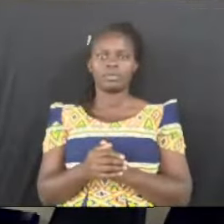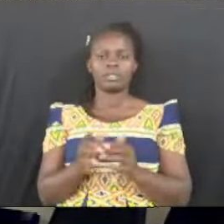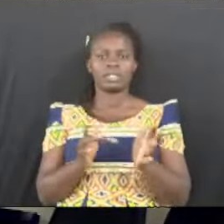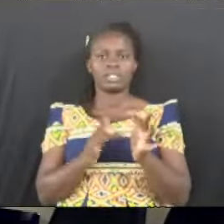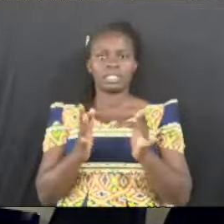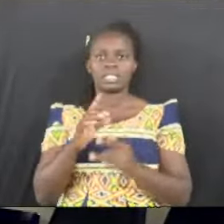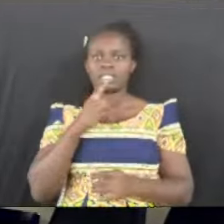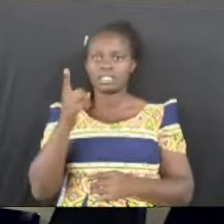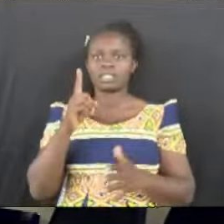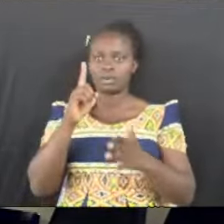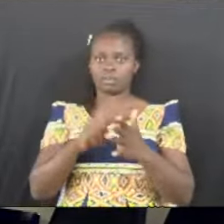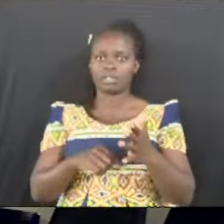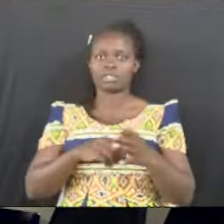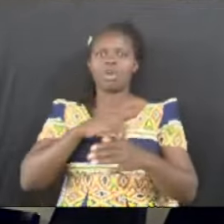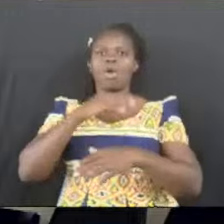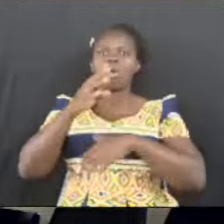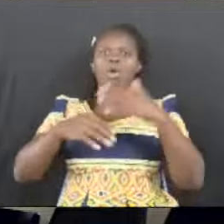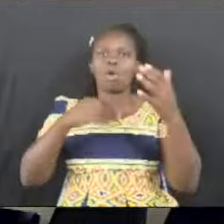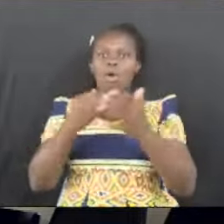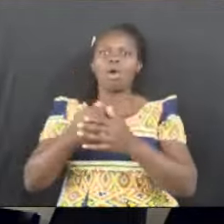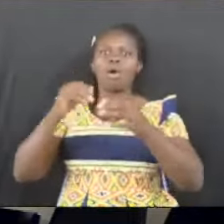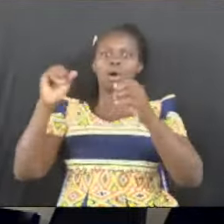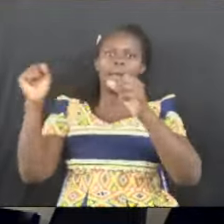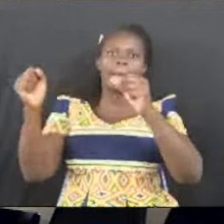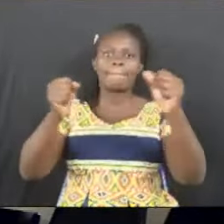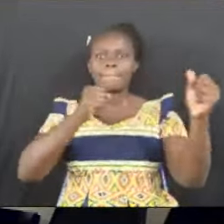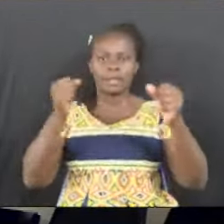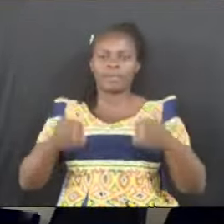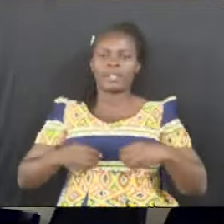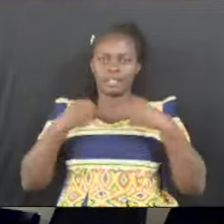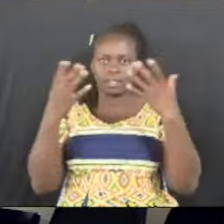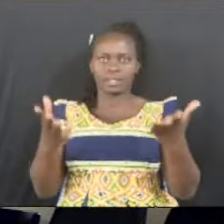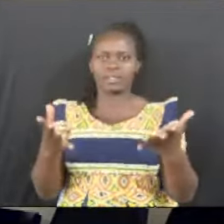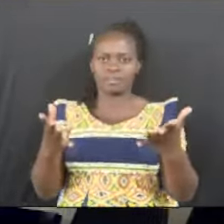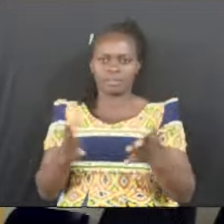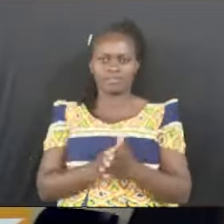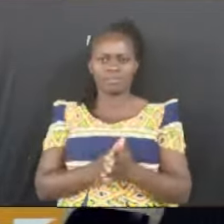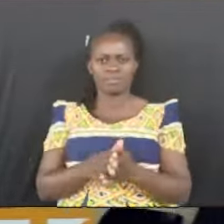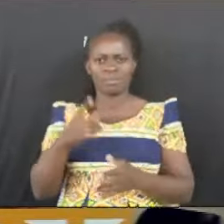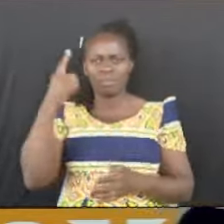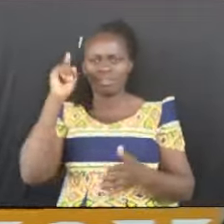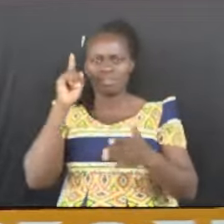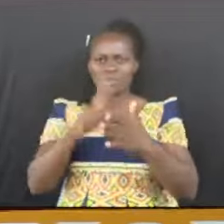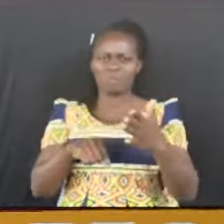He asked us to make disciples of all nations. But for what purpose?